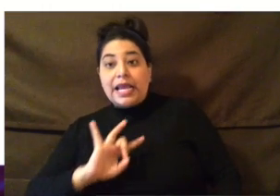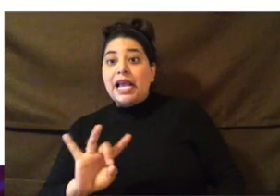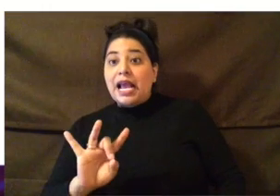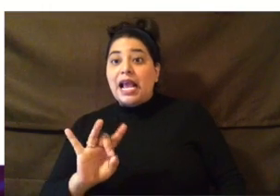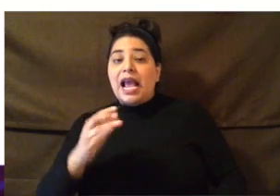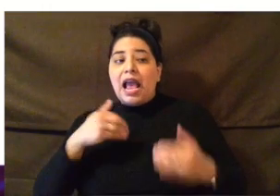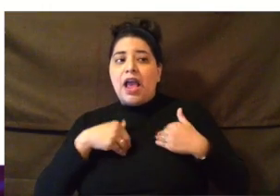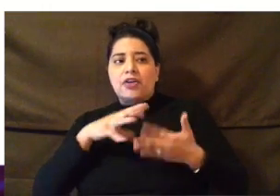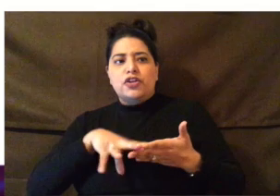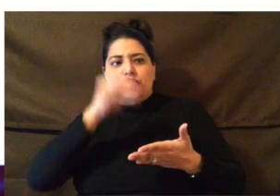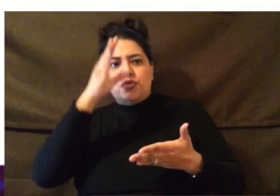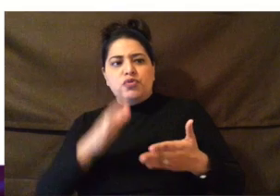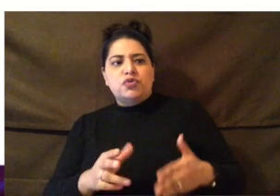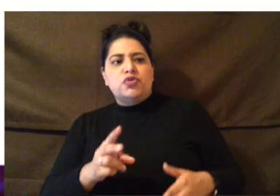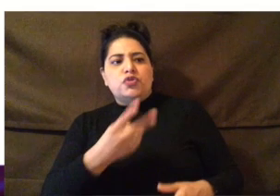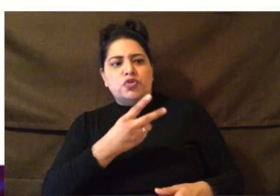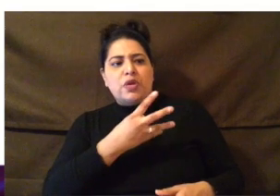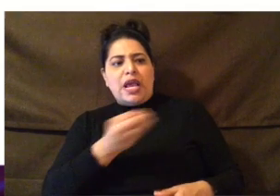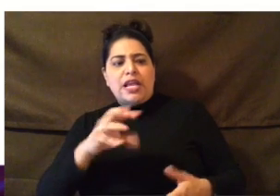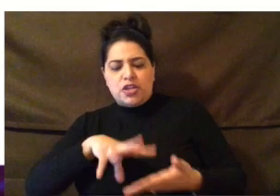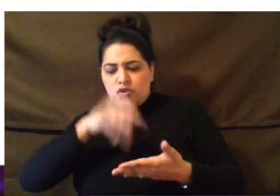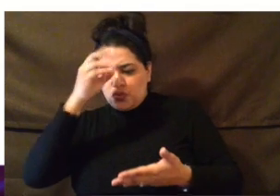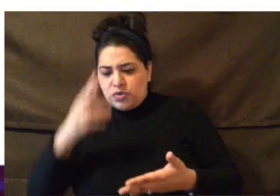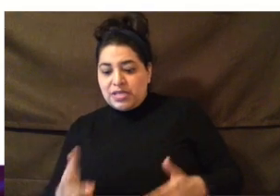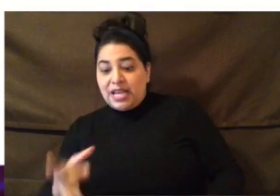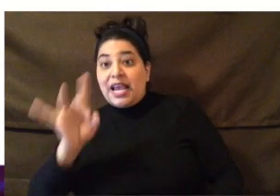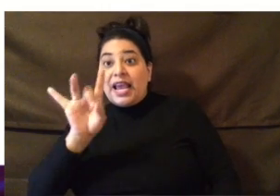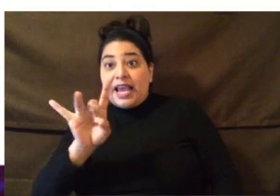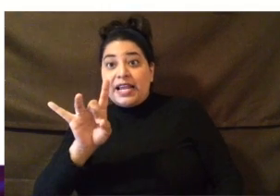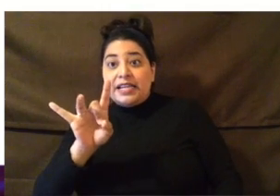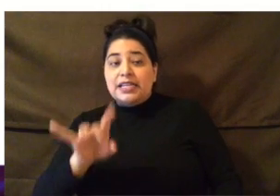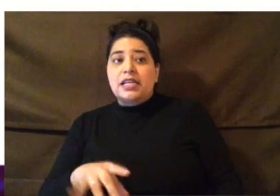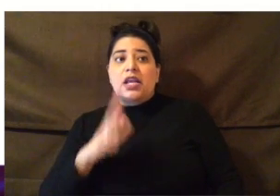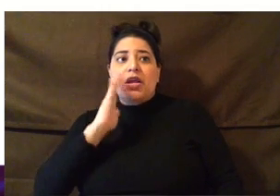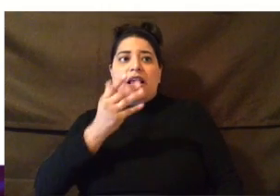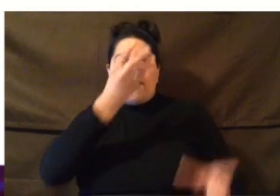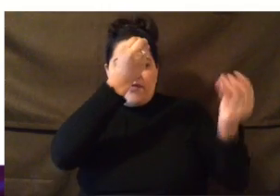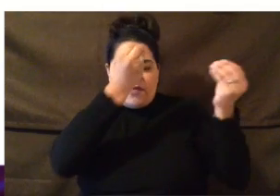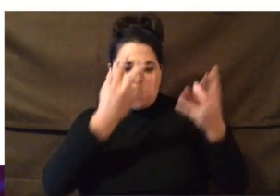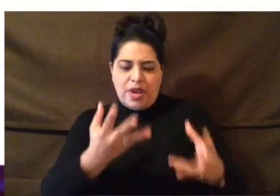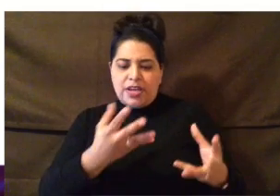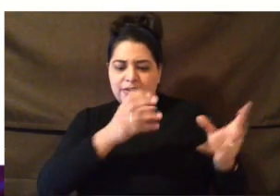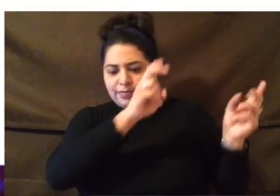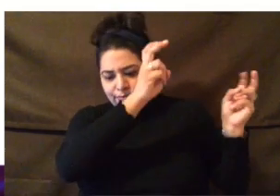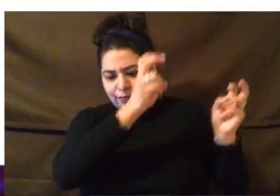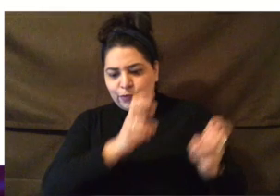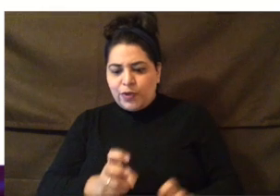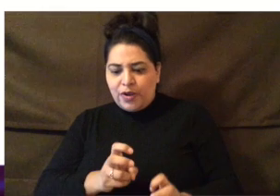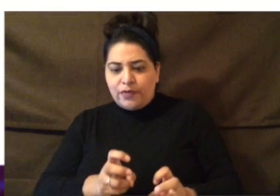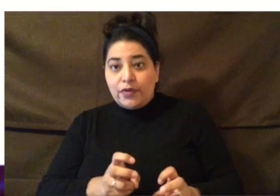student number 2 and student number 8 that are 8 years old. I'm going to take that data and go ahead and transfer it.